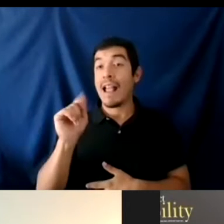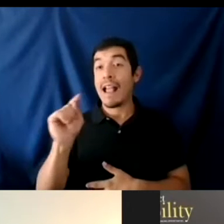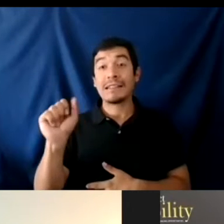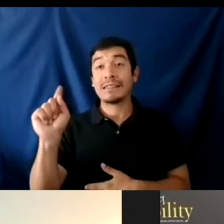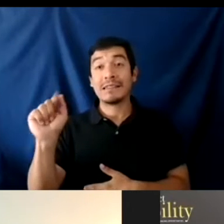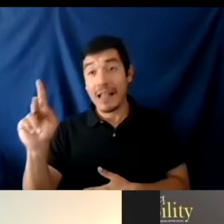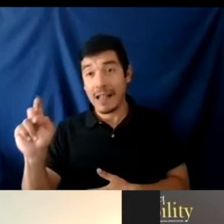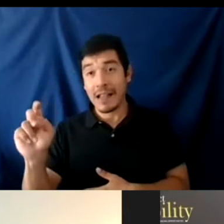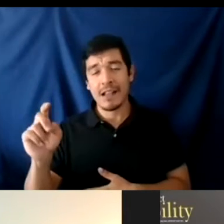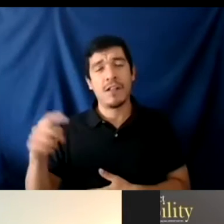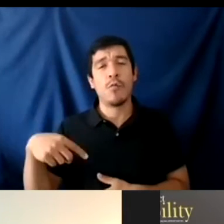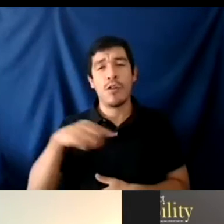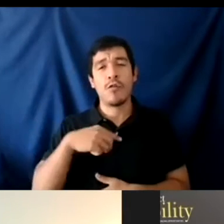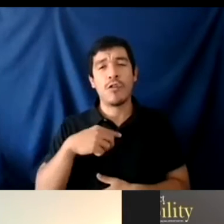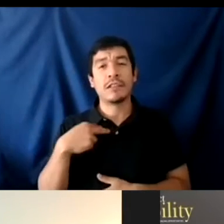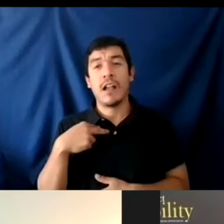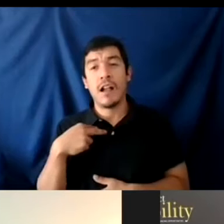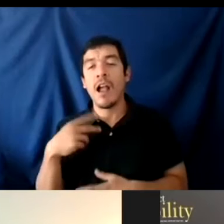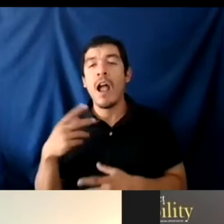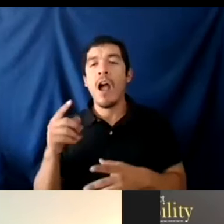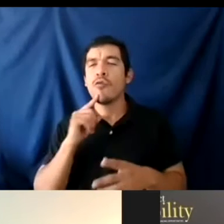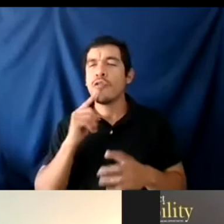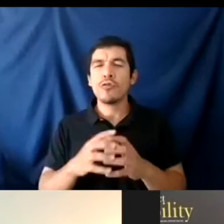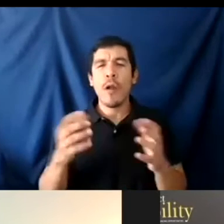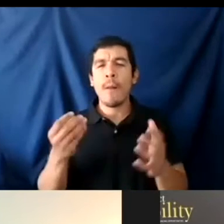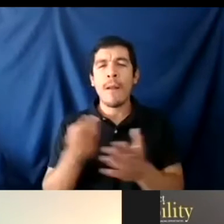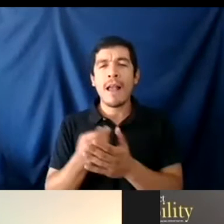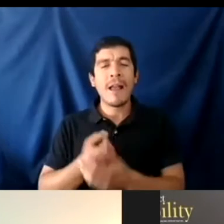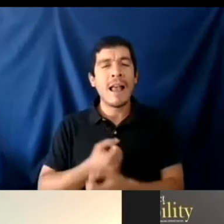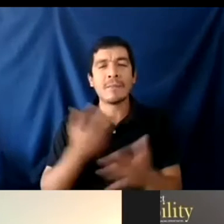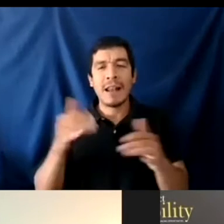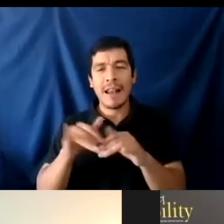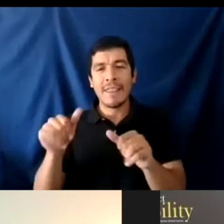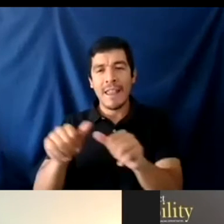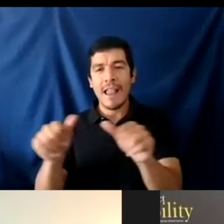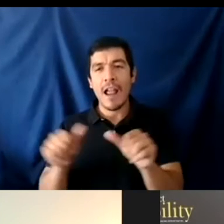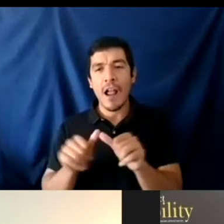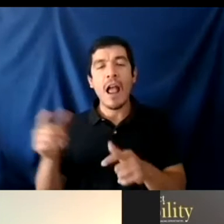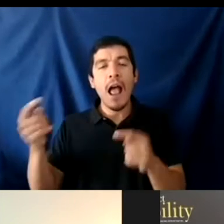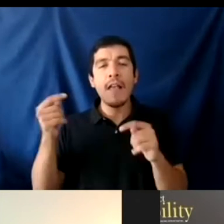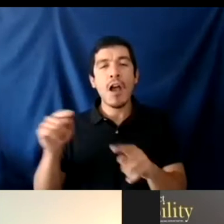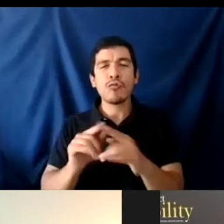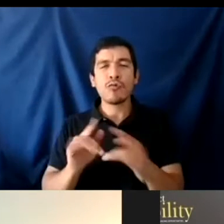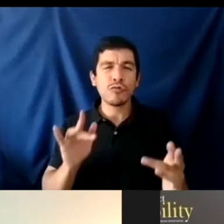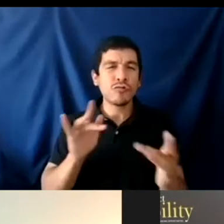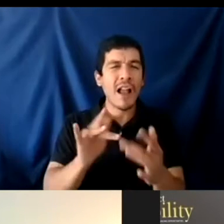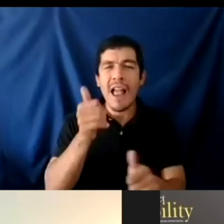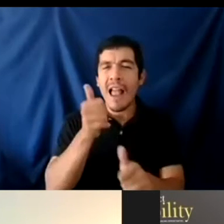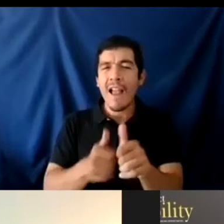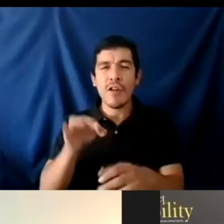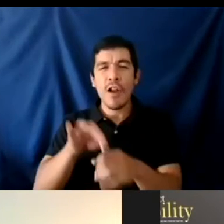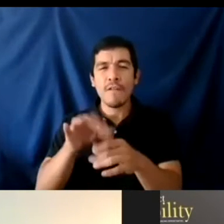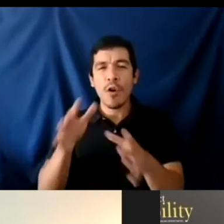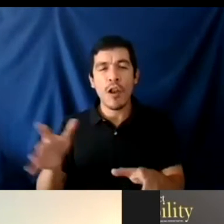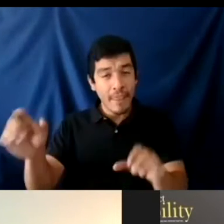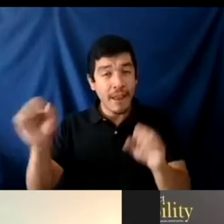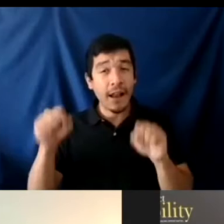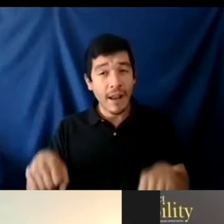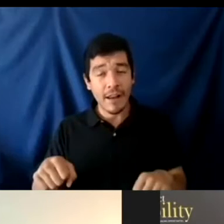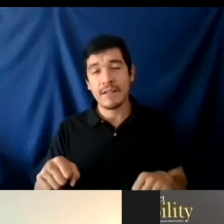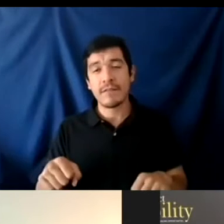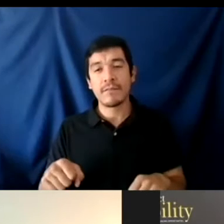And there's just so much money being spent in this area. And they're trying to reach out to every single voter that they can,